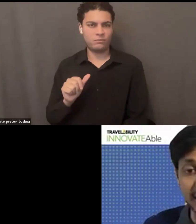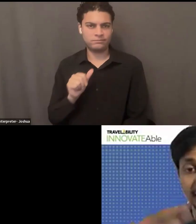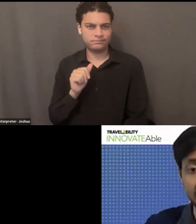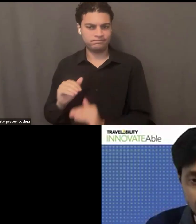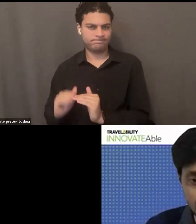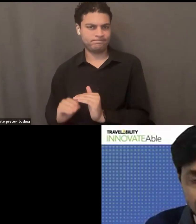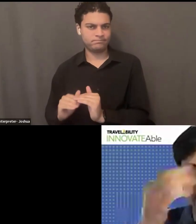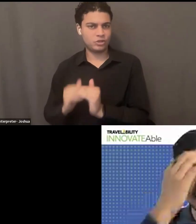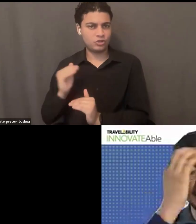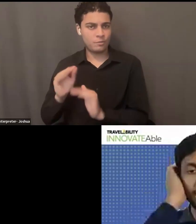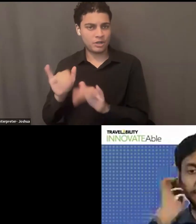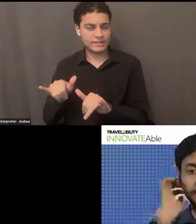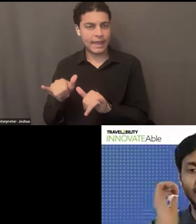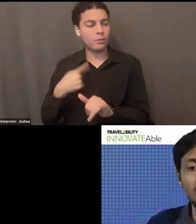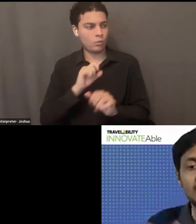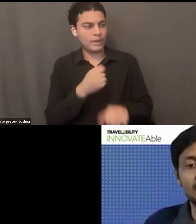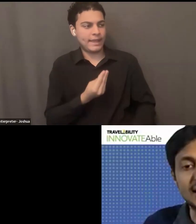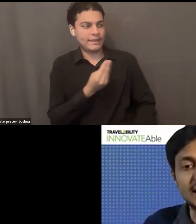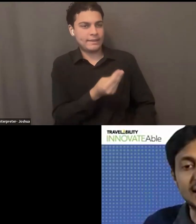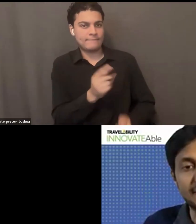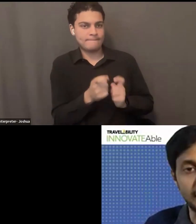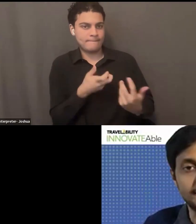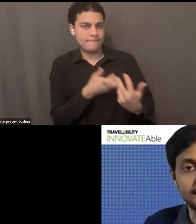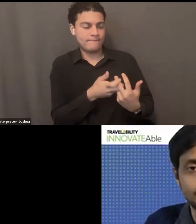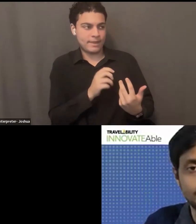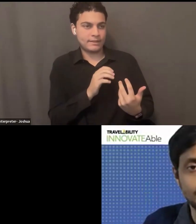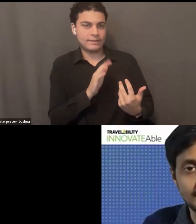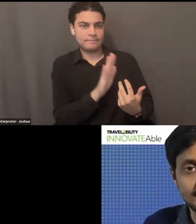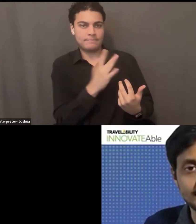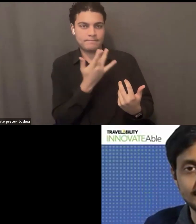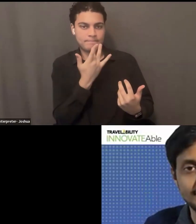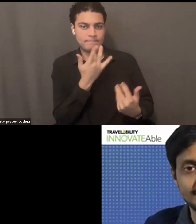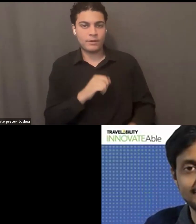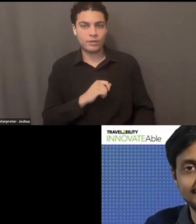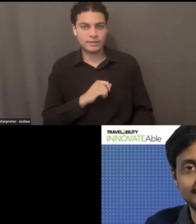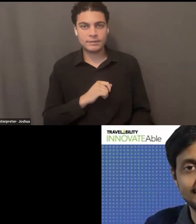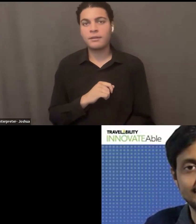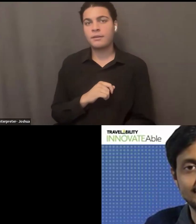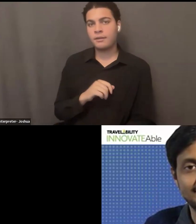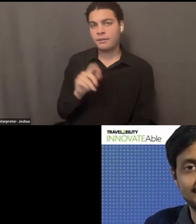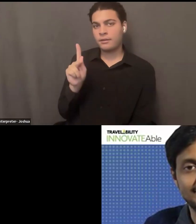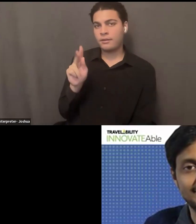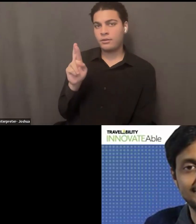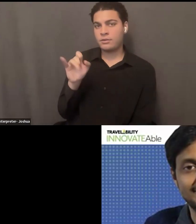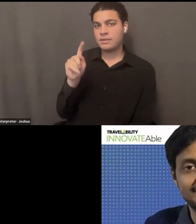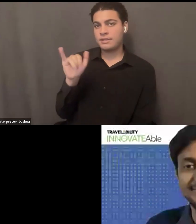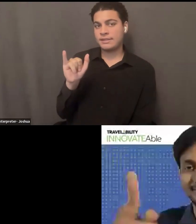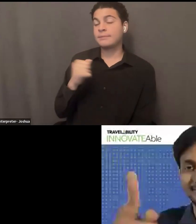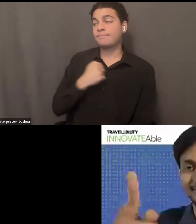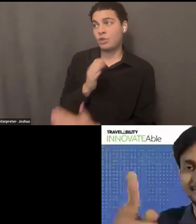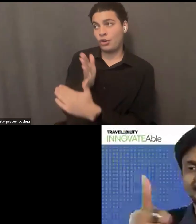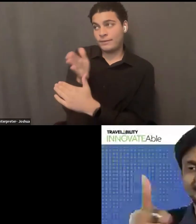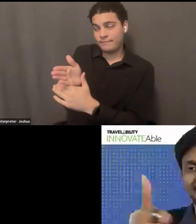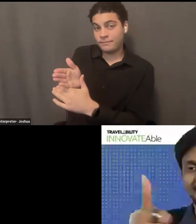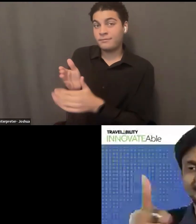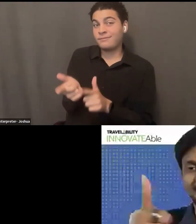in general, pregnant mothers. Interrupt you. Want to give it to everyone. Deval, I need to interrupt you. I want to get to Autumn's question really